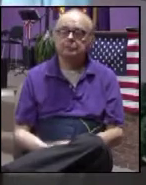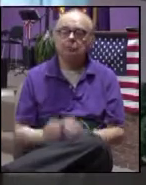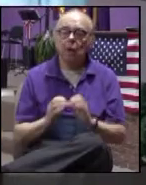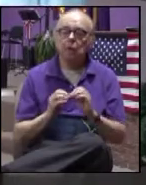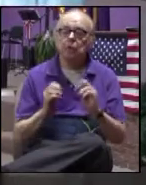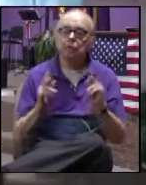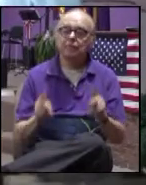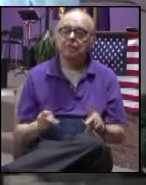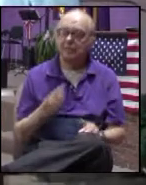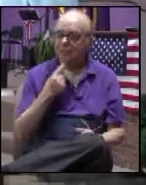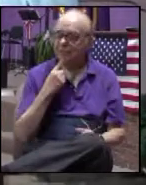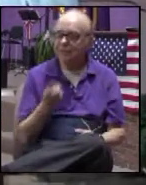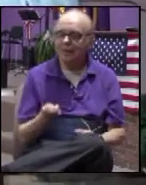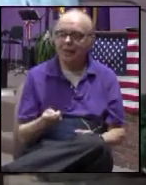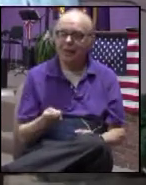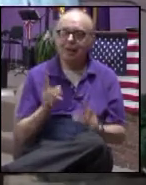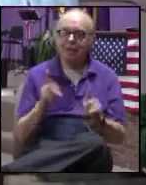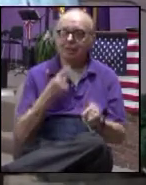We had a sermon.